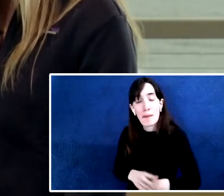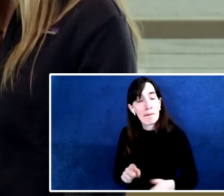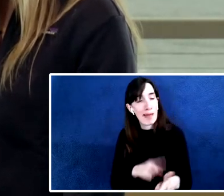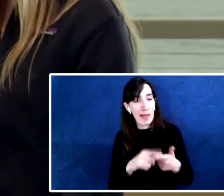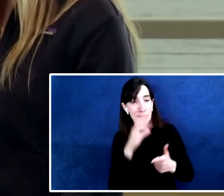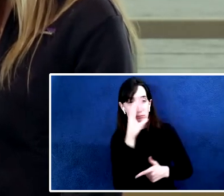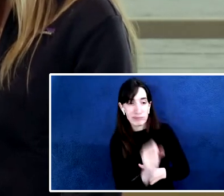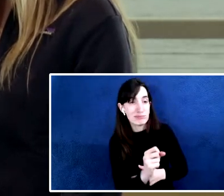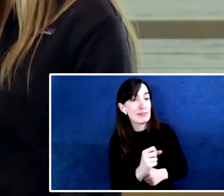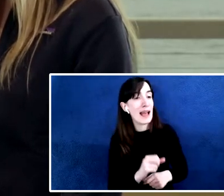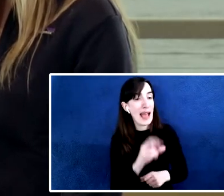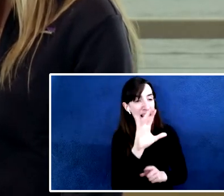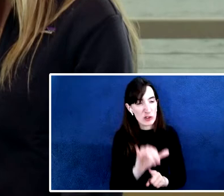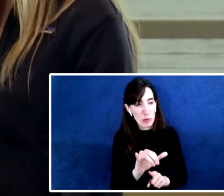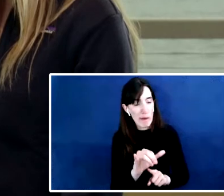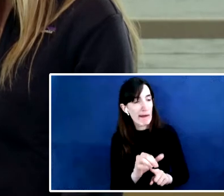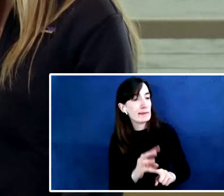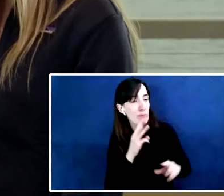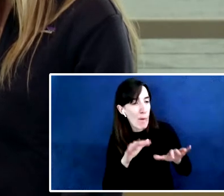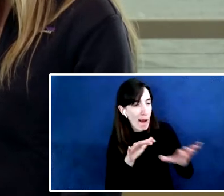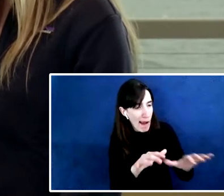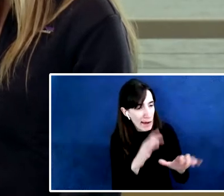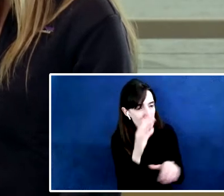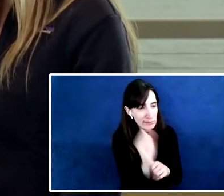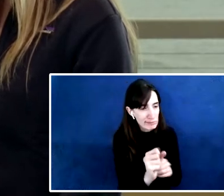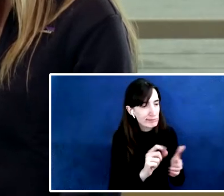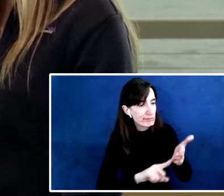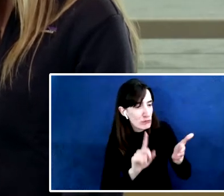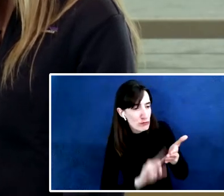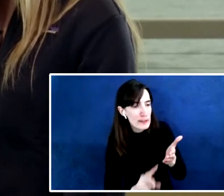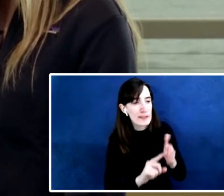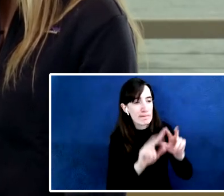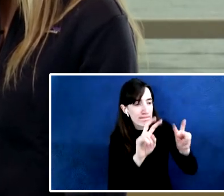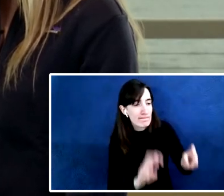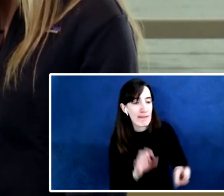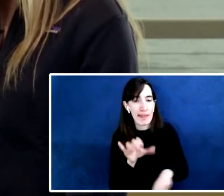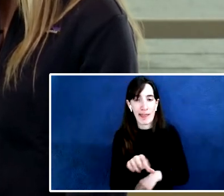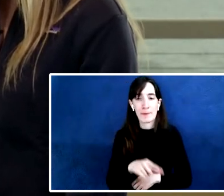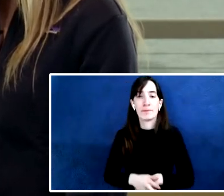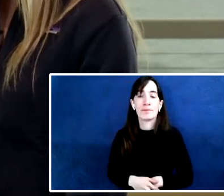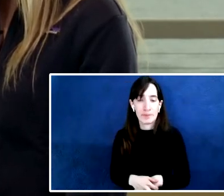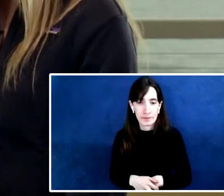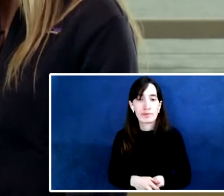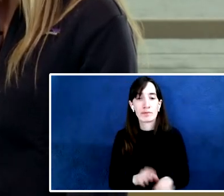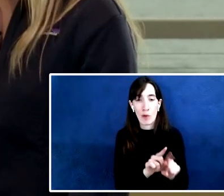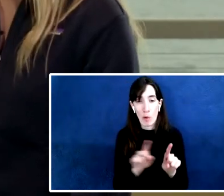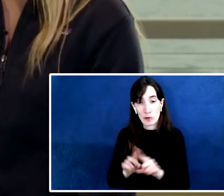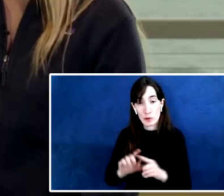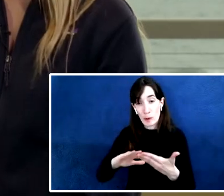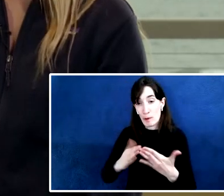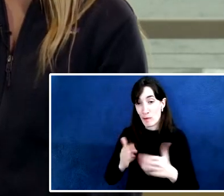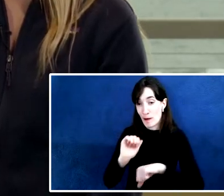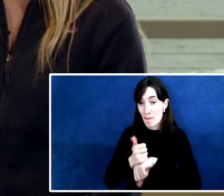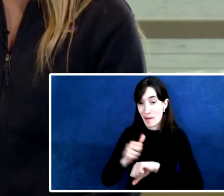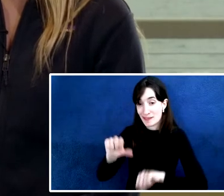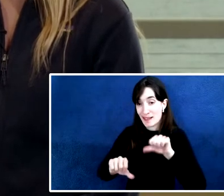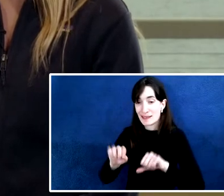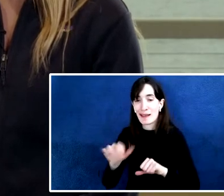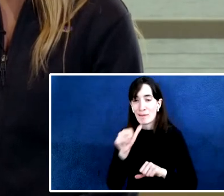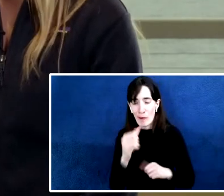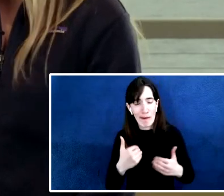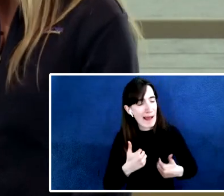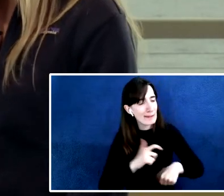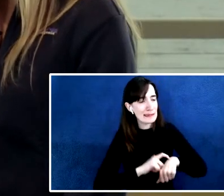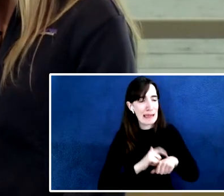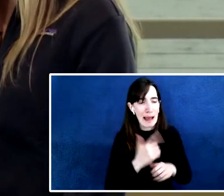studies course, and it was a lot of fun doing research. Something else is community-based science. If you don't have time to take courses, you can't do something